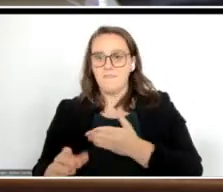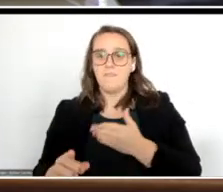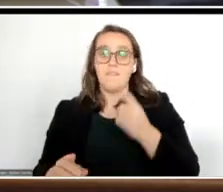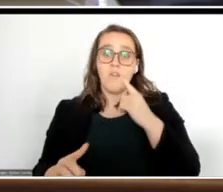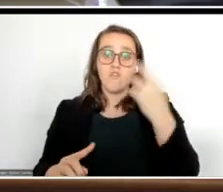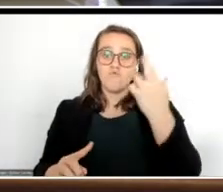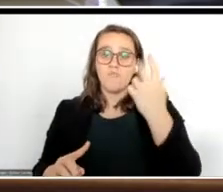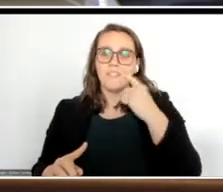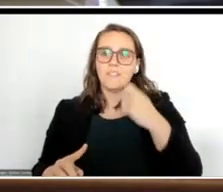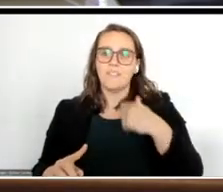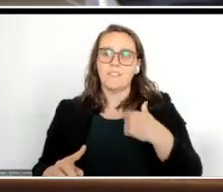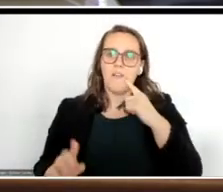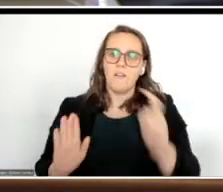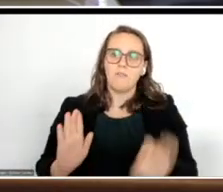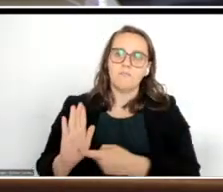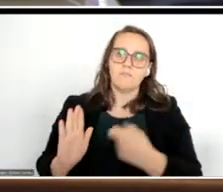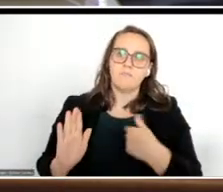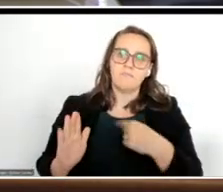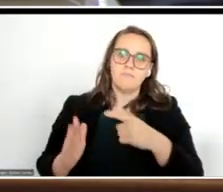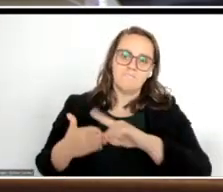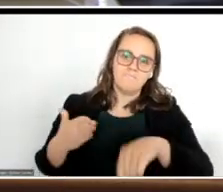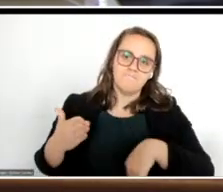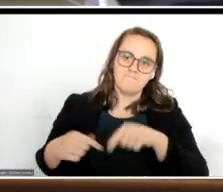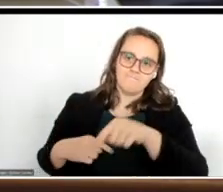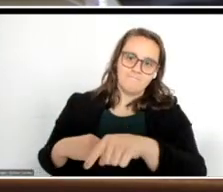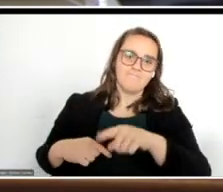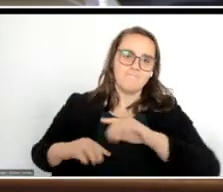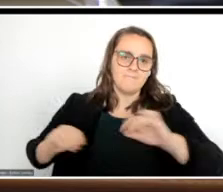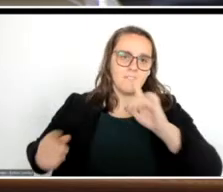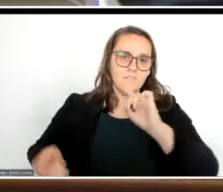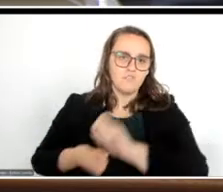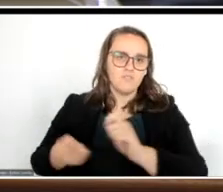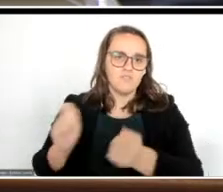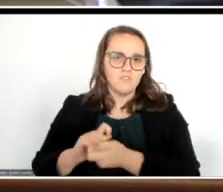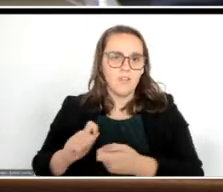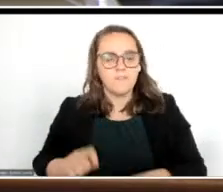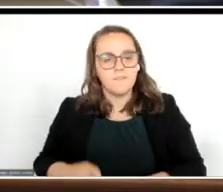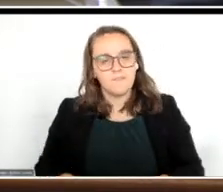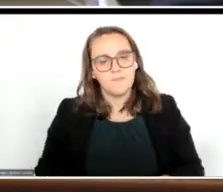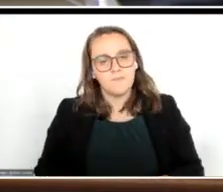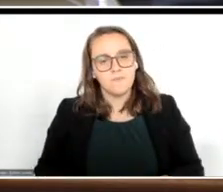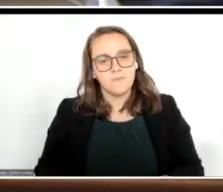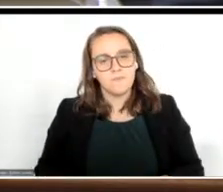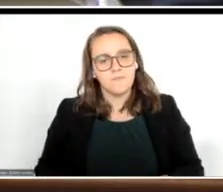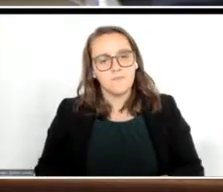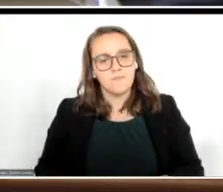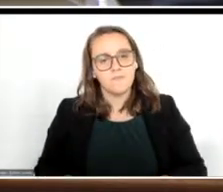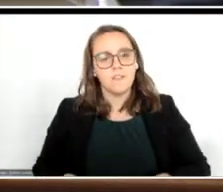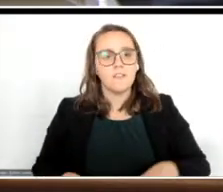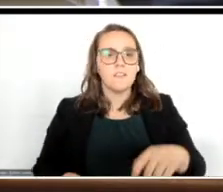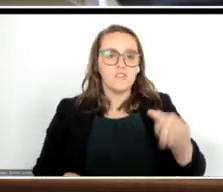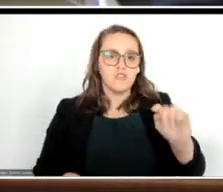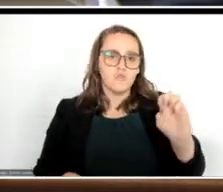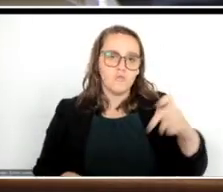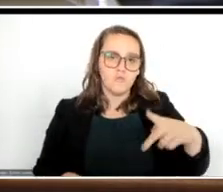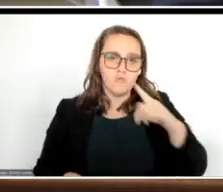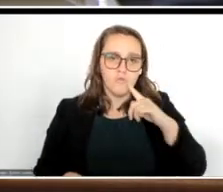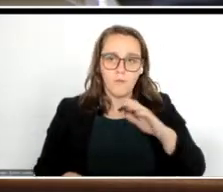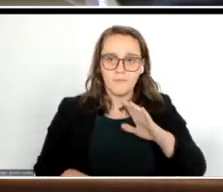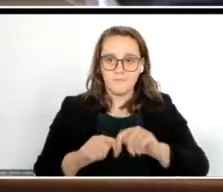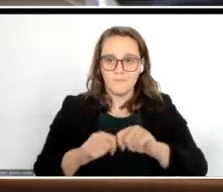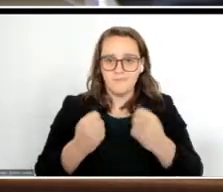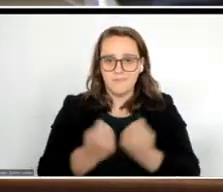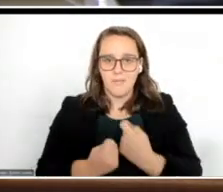none of these 62 cases was President Trump able to establish any viable claims of election fraud sufficient to overturn the results of the